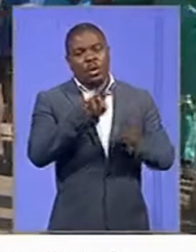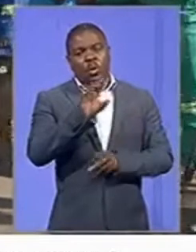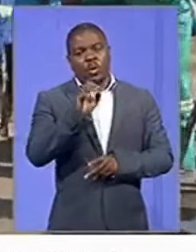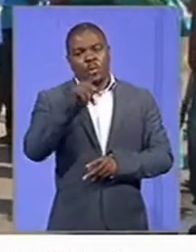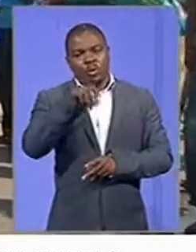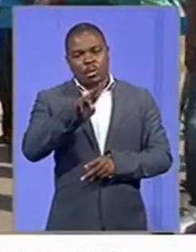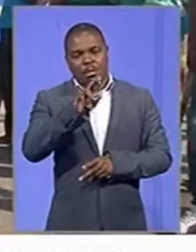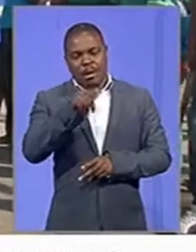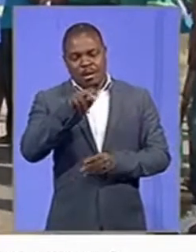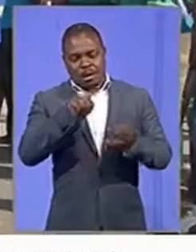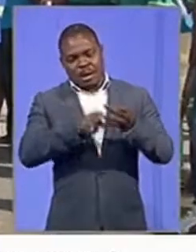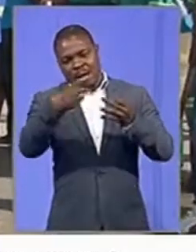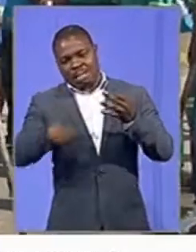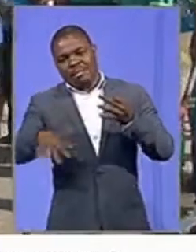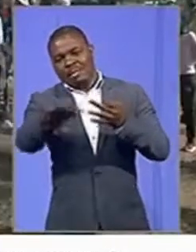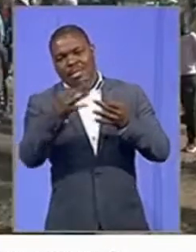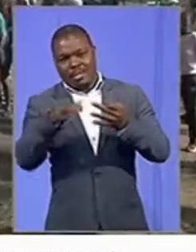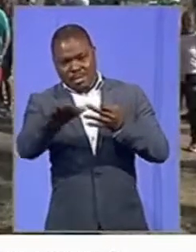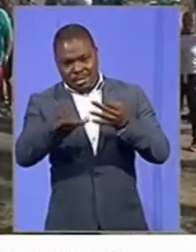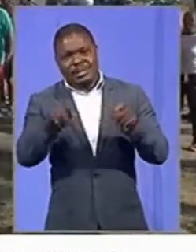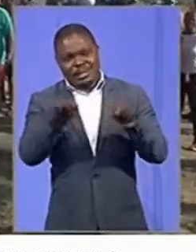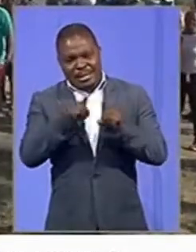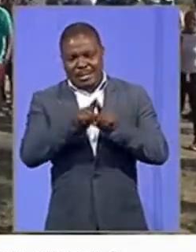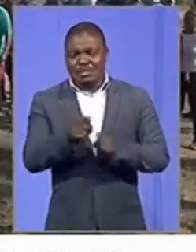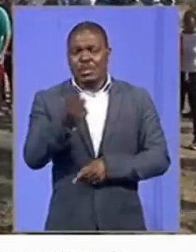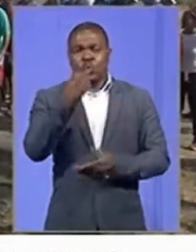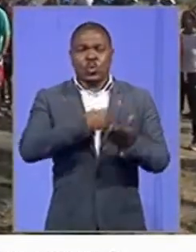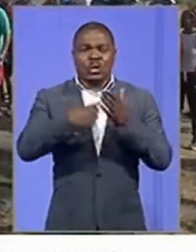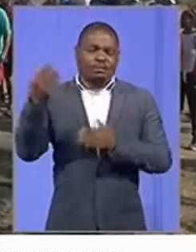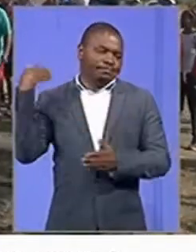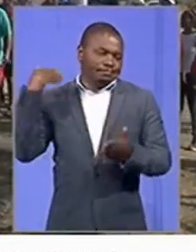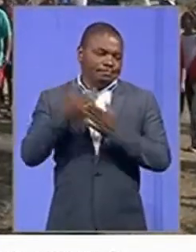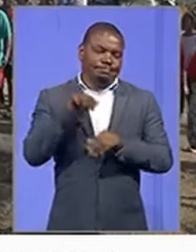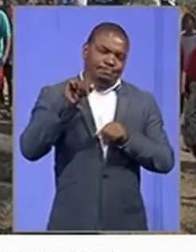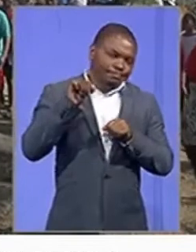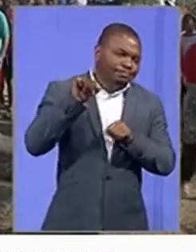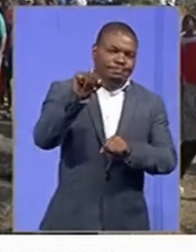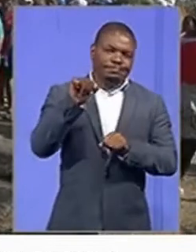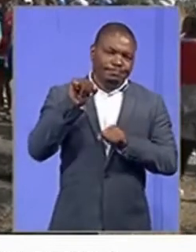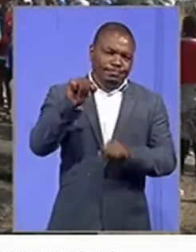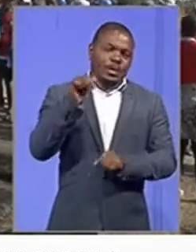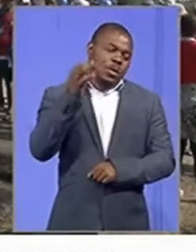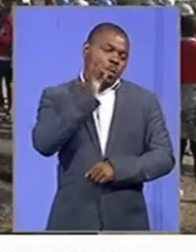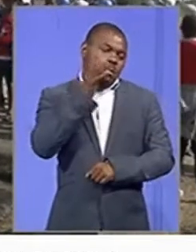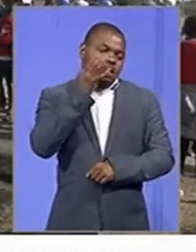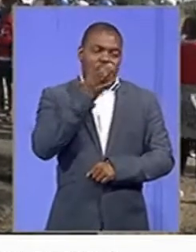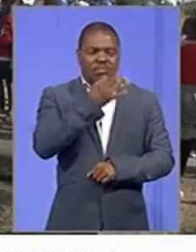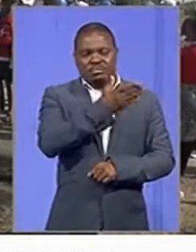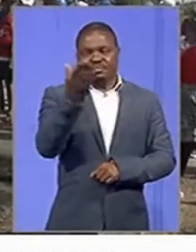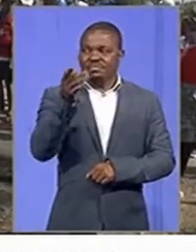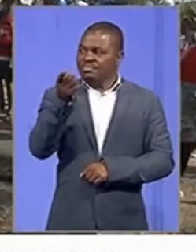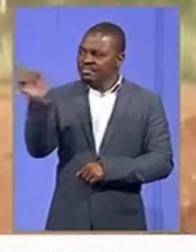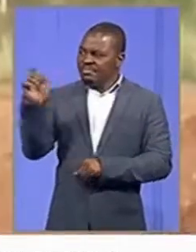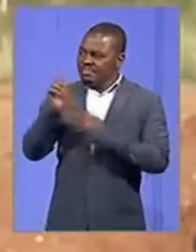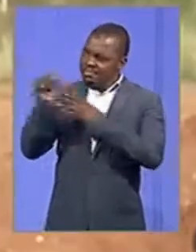Ivory le Lerato Park ba boloditse megwanto dibeke tse 2 tse di fetileng. Ba re bathati ba tlile fano le go dira